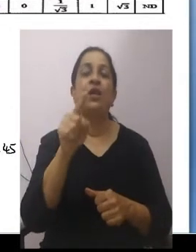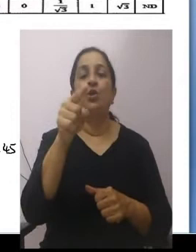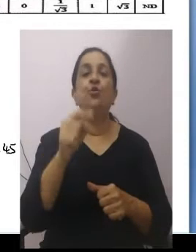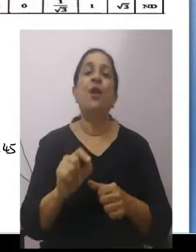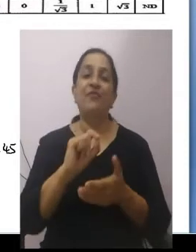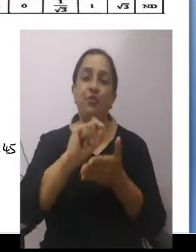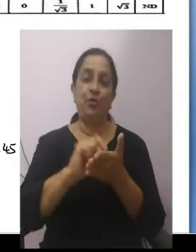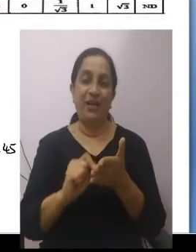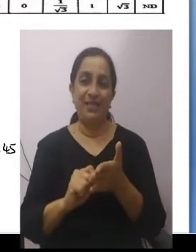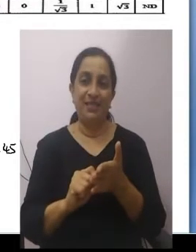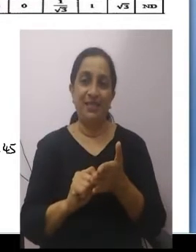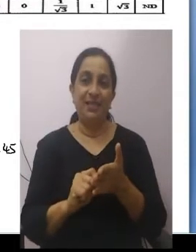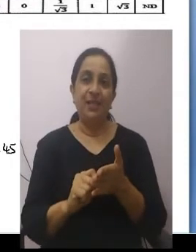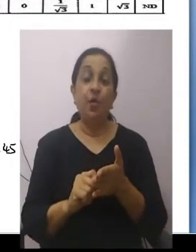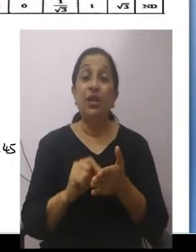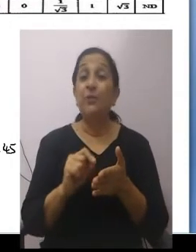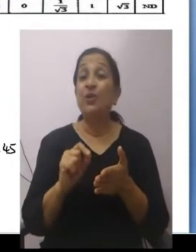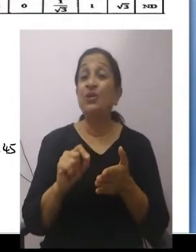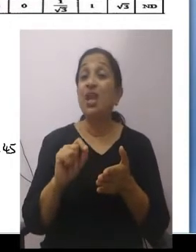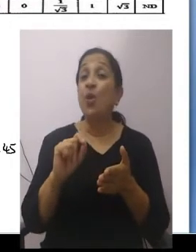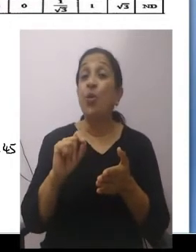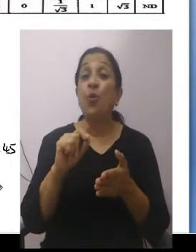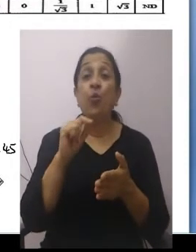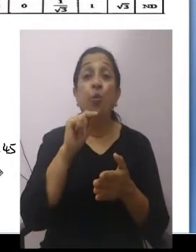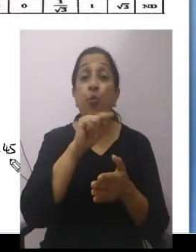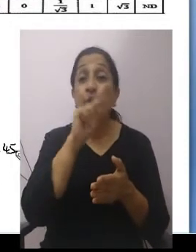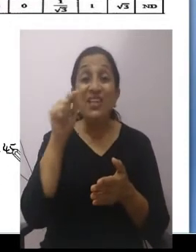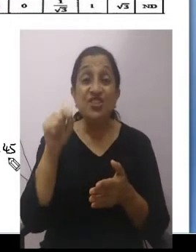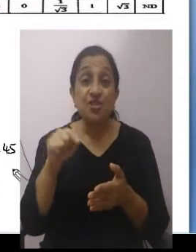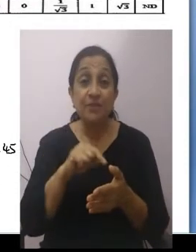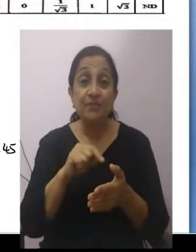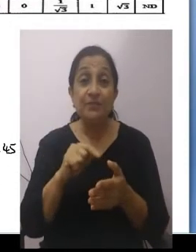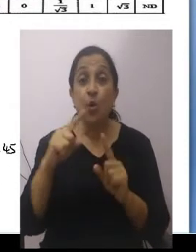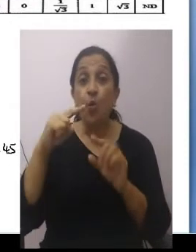Okay, so, or the slope is minus 1.